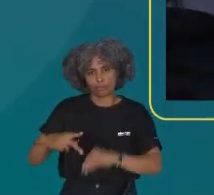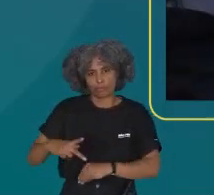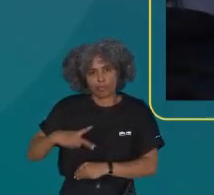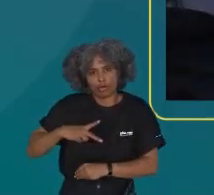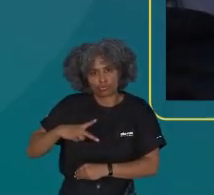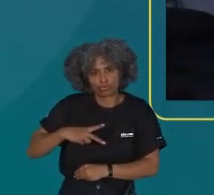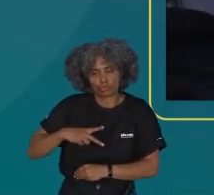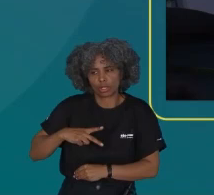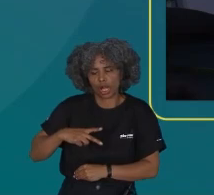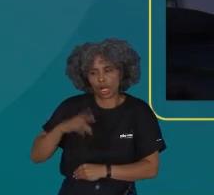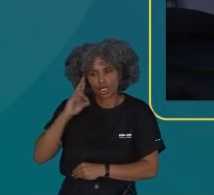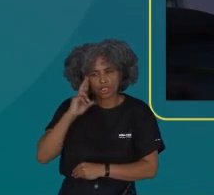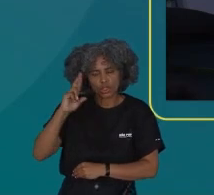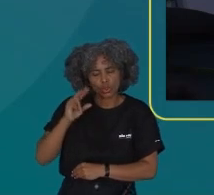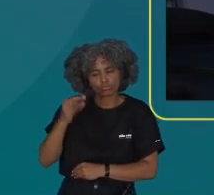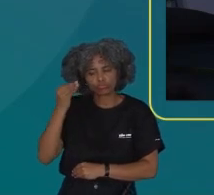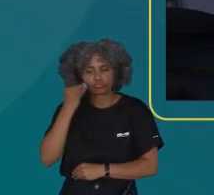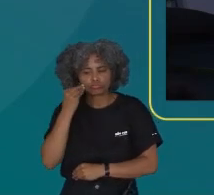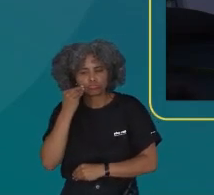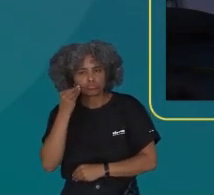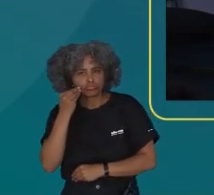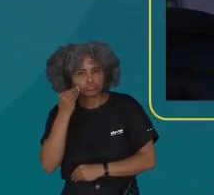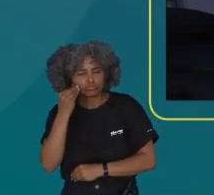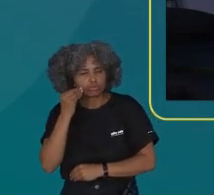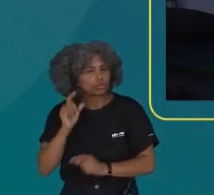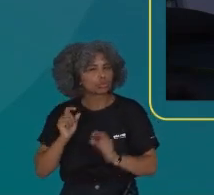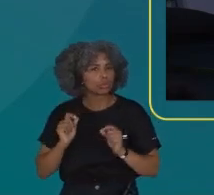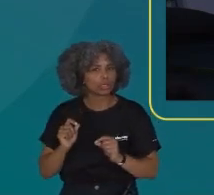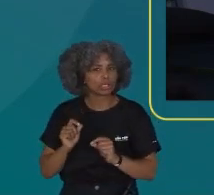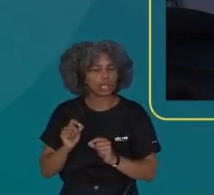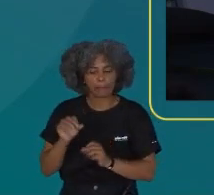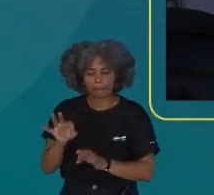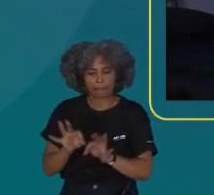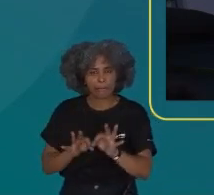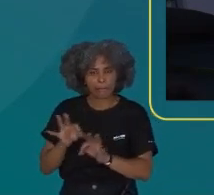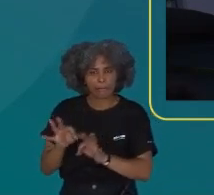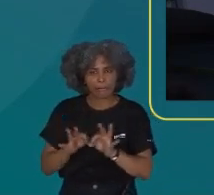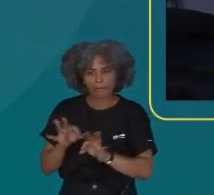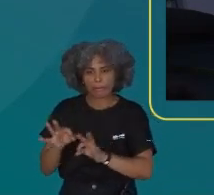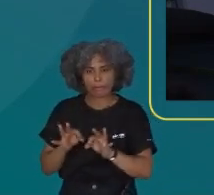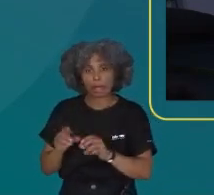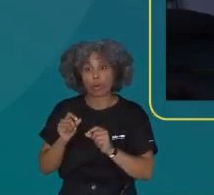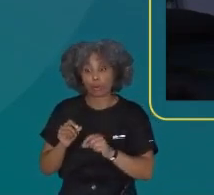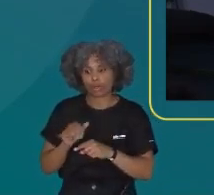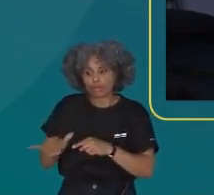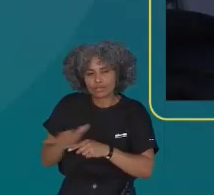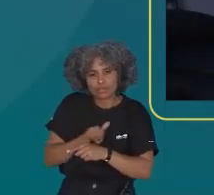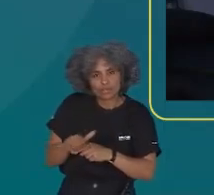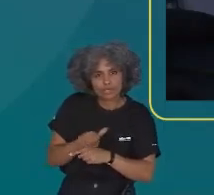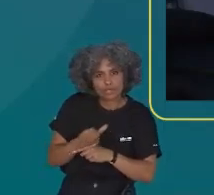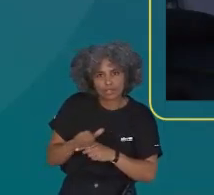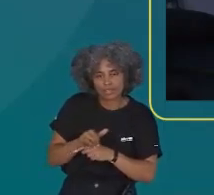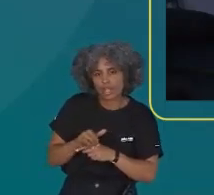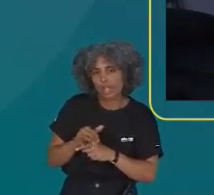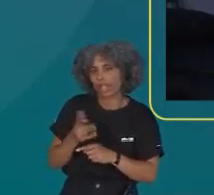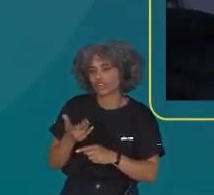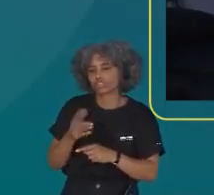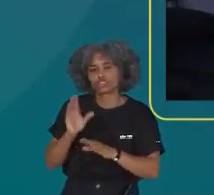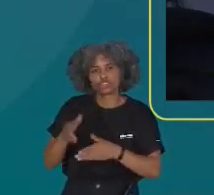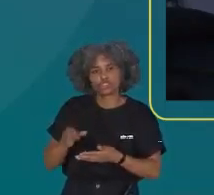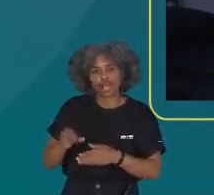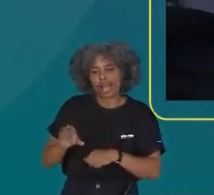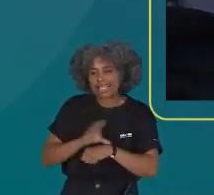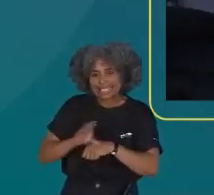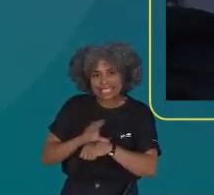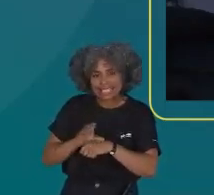to put a lot of concrete to make sure that the water to prevent flooding, but we all know that this now